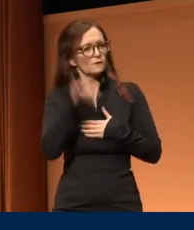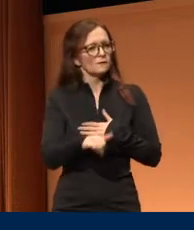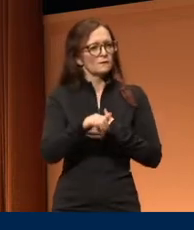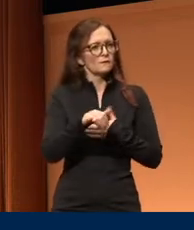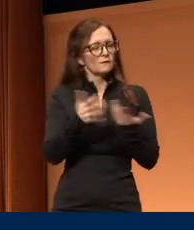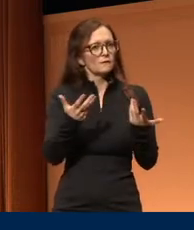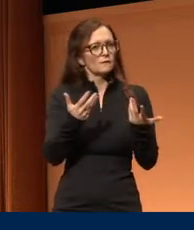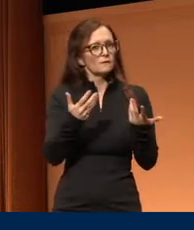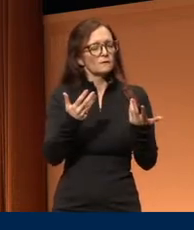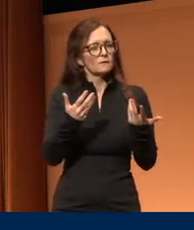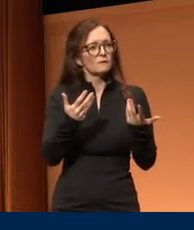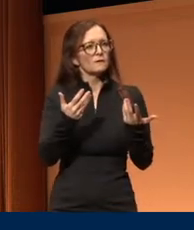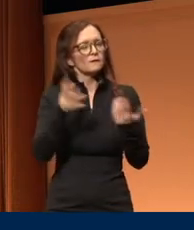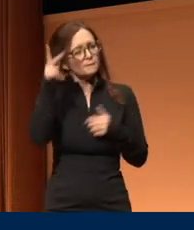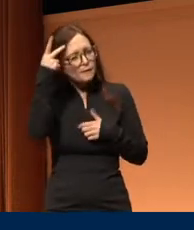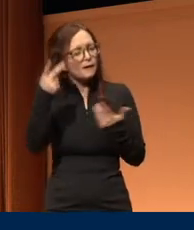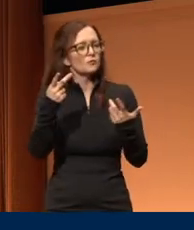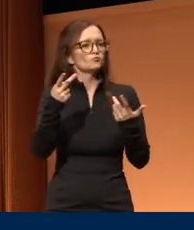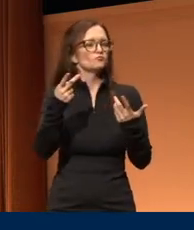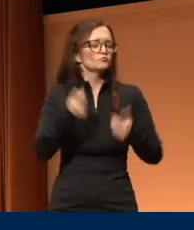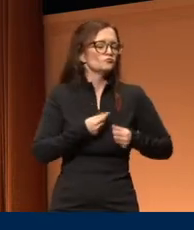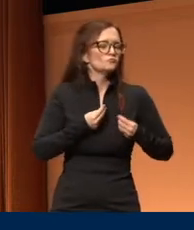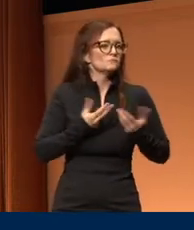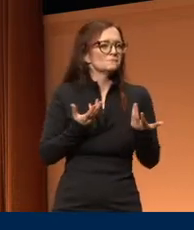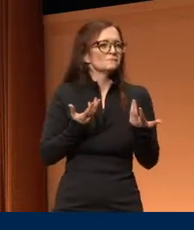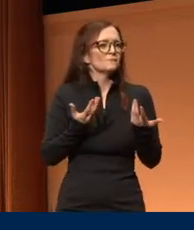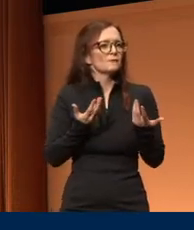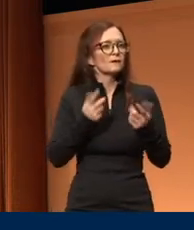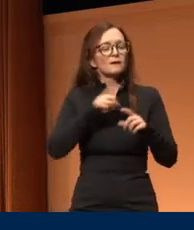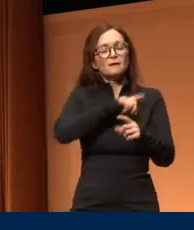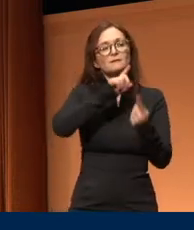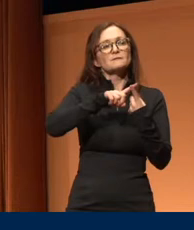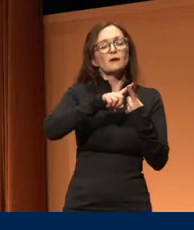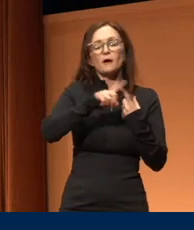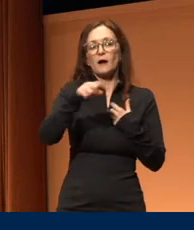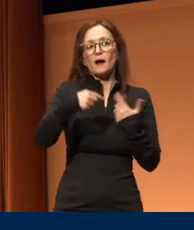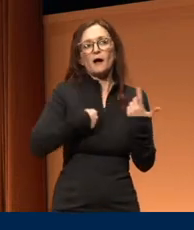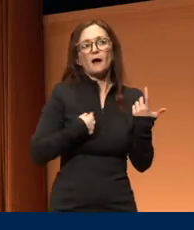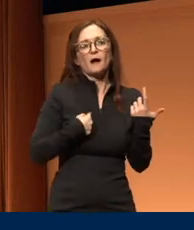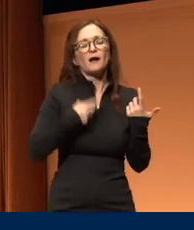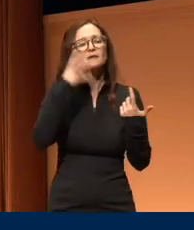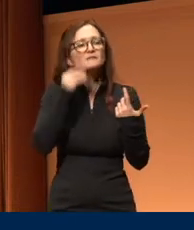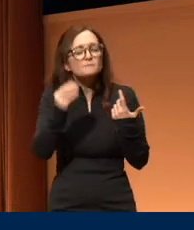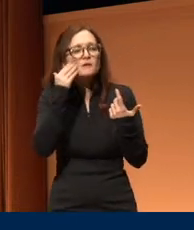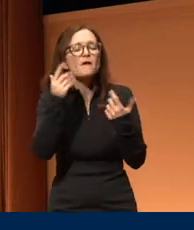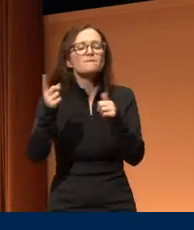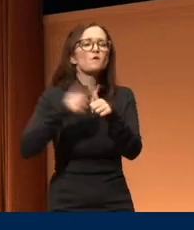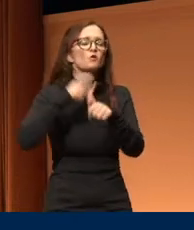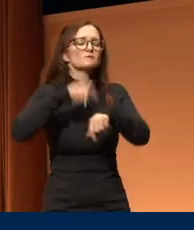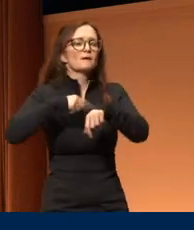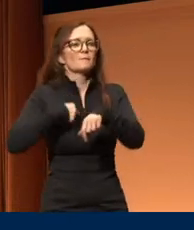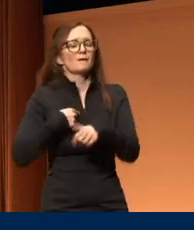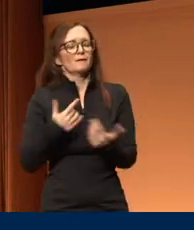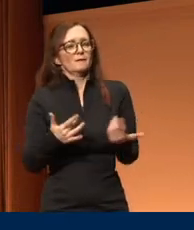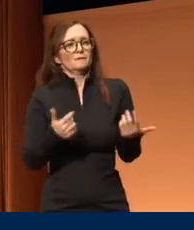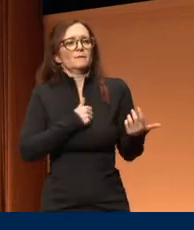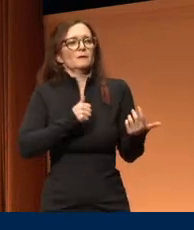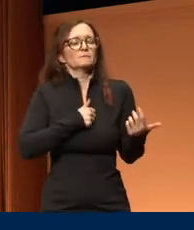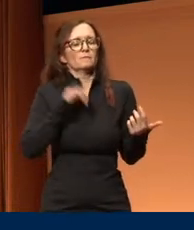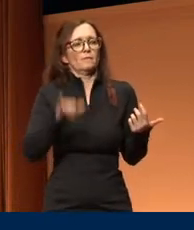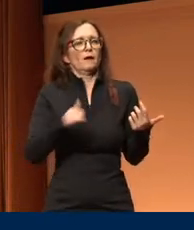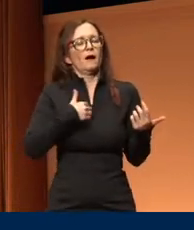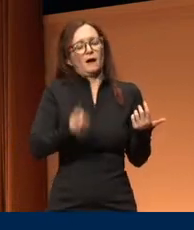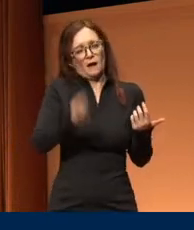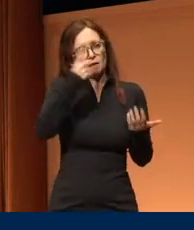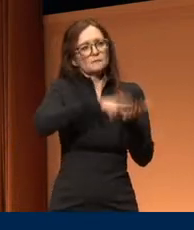got in the way of analytical clarity. Until, that is, that I had the experience myself of what those terms could mean in a very